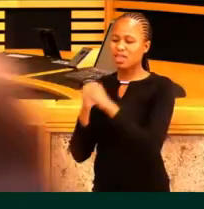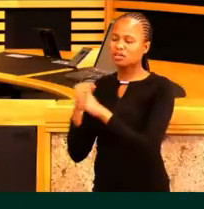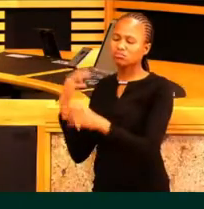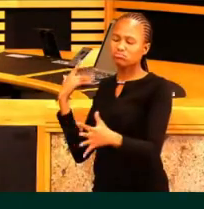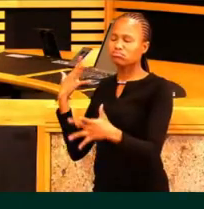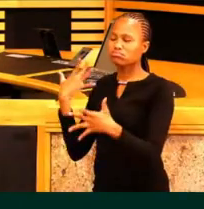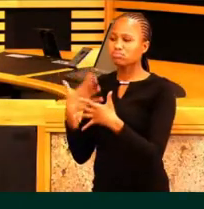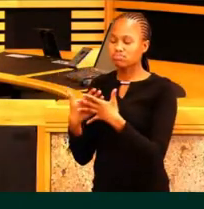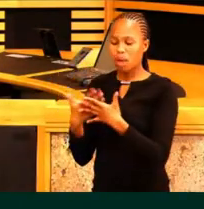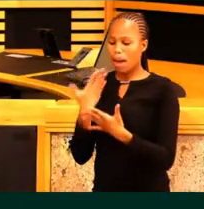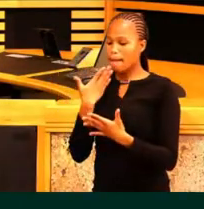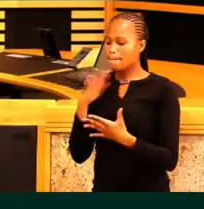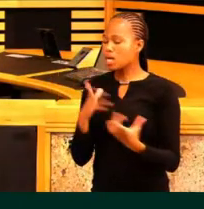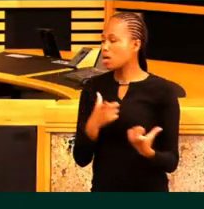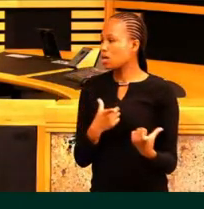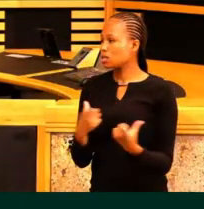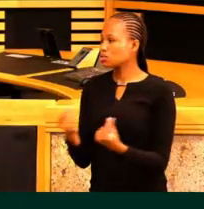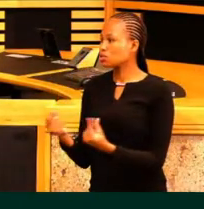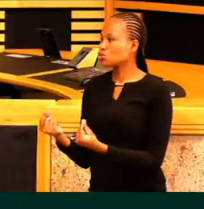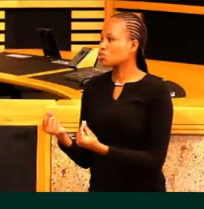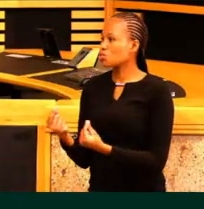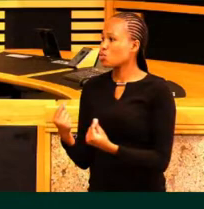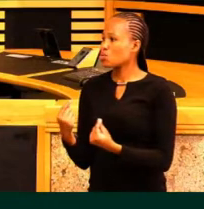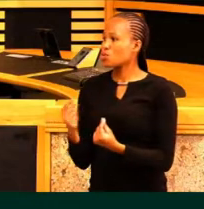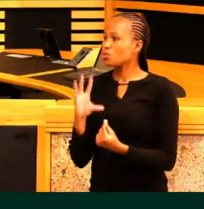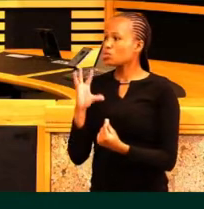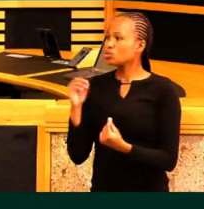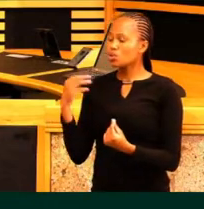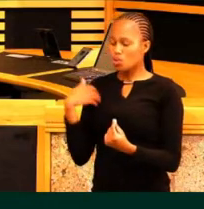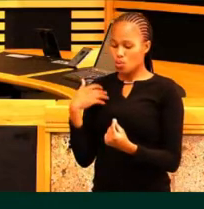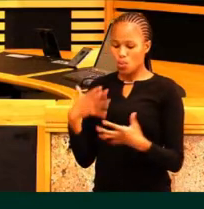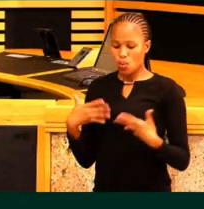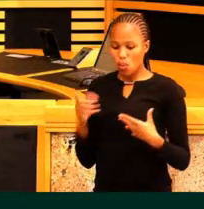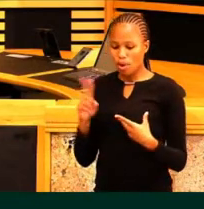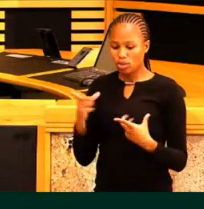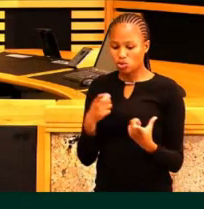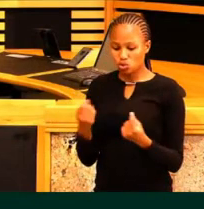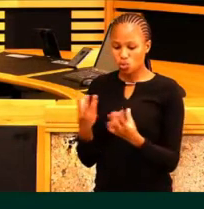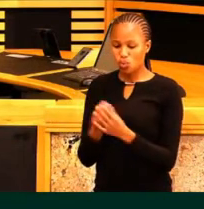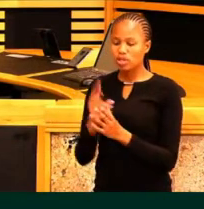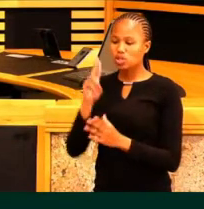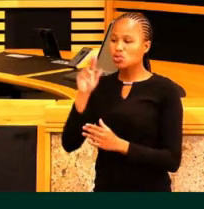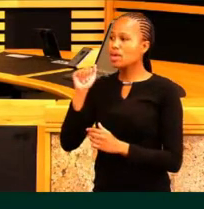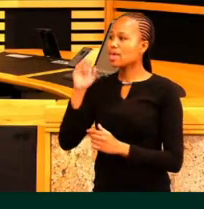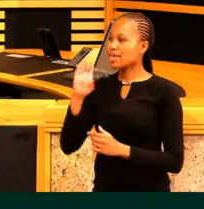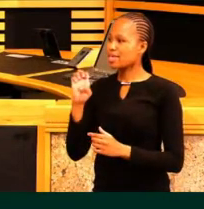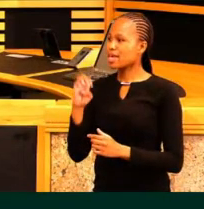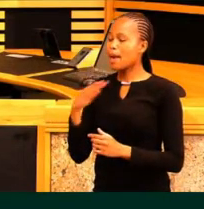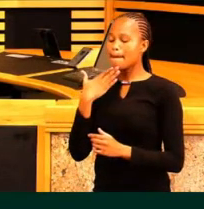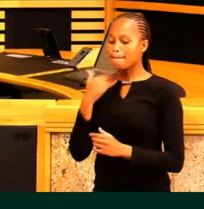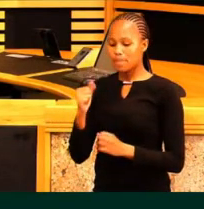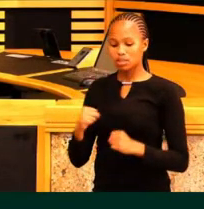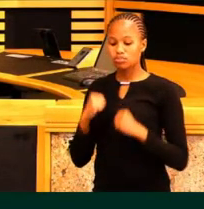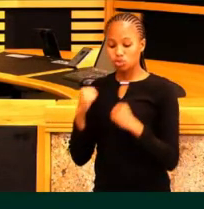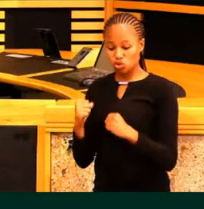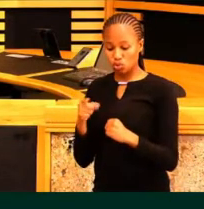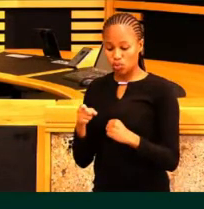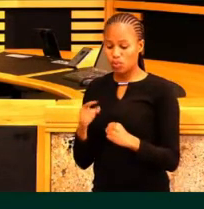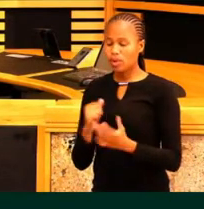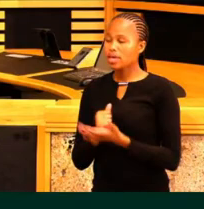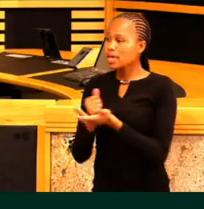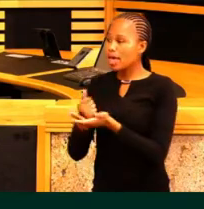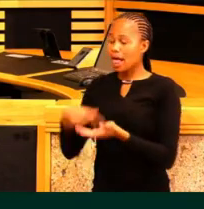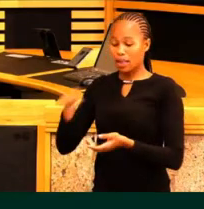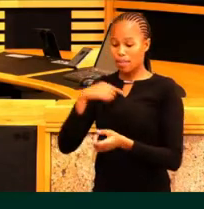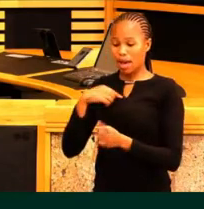has not yet been done so we appreciated the initiative you have done with UAE be strong on that one it helps us as